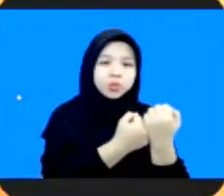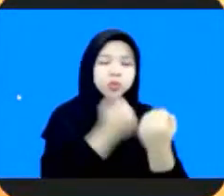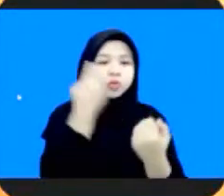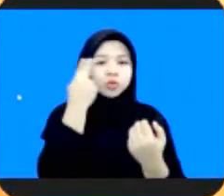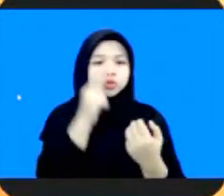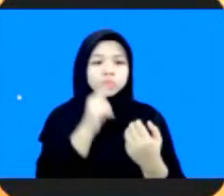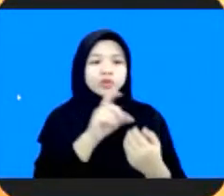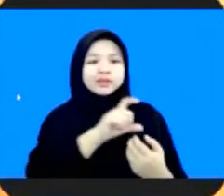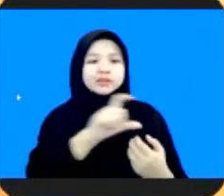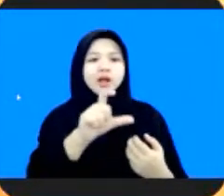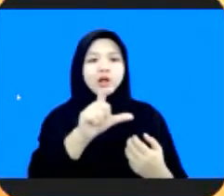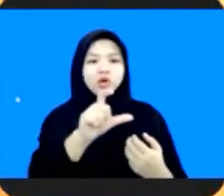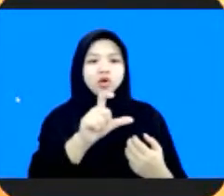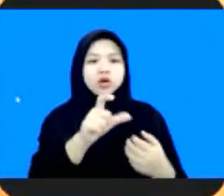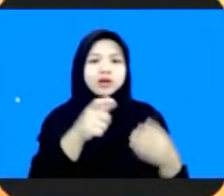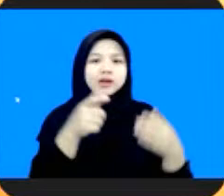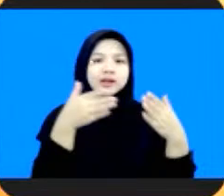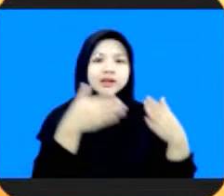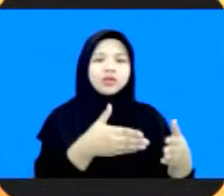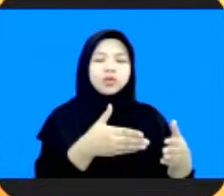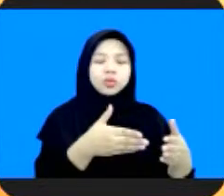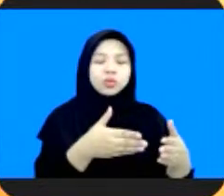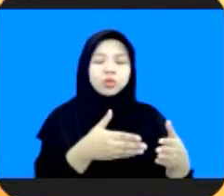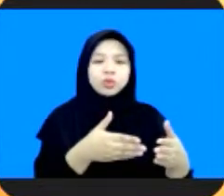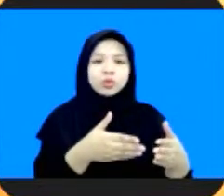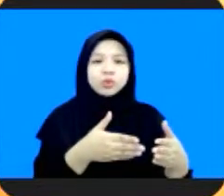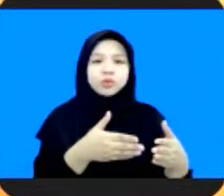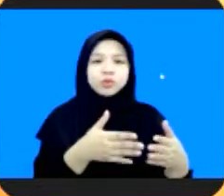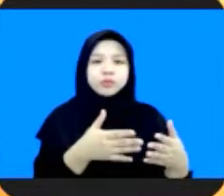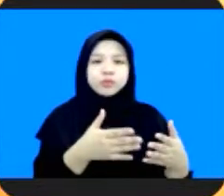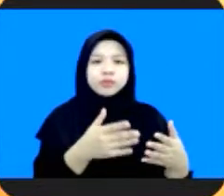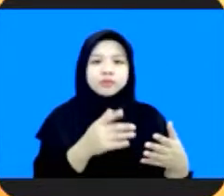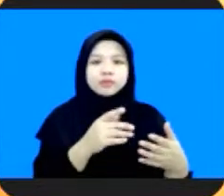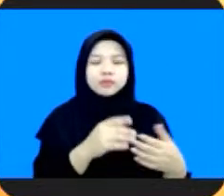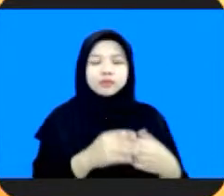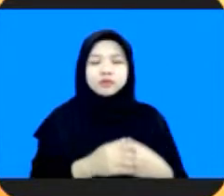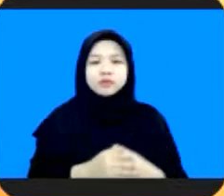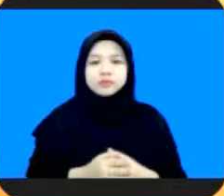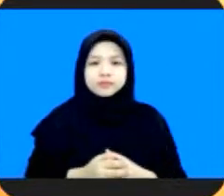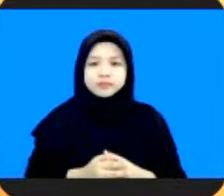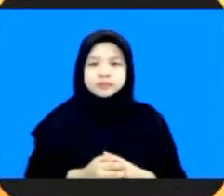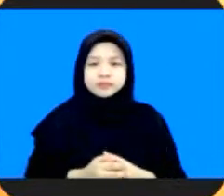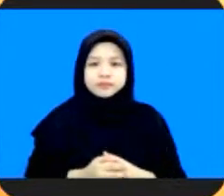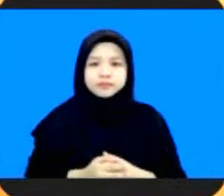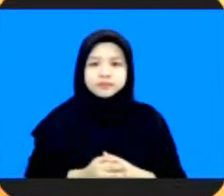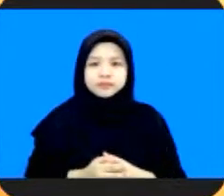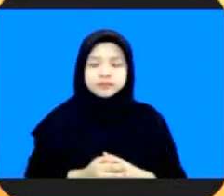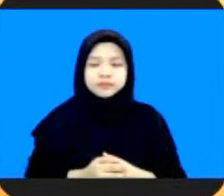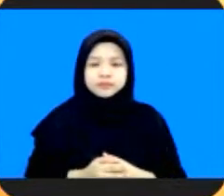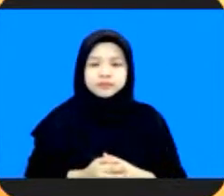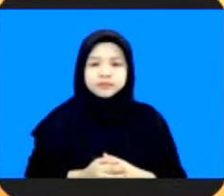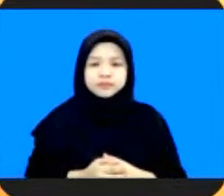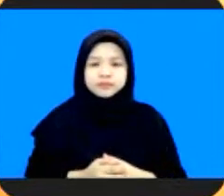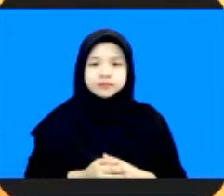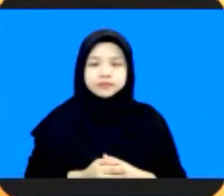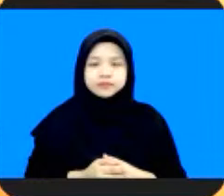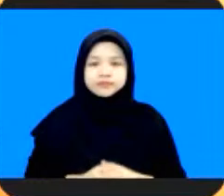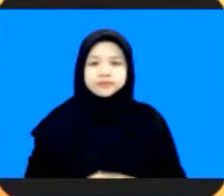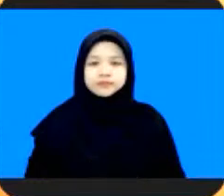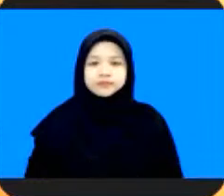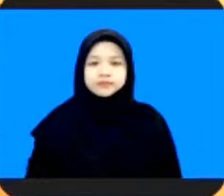There, he didn't do much other than using the open